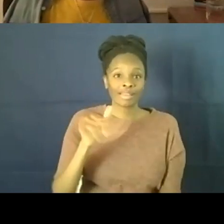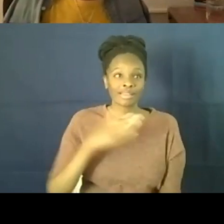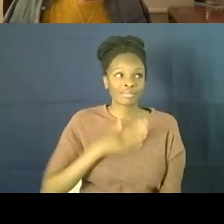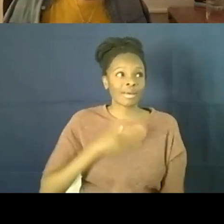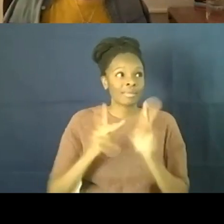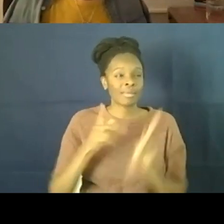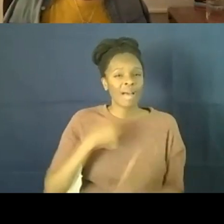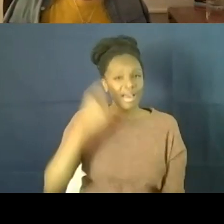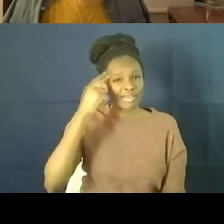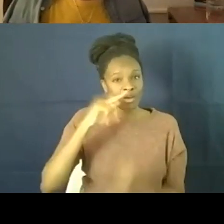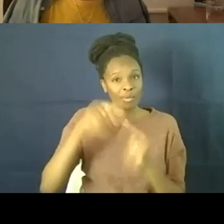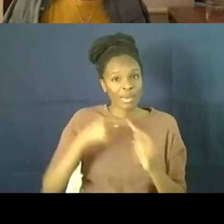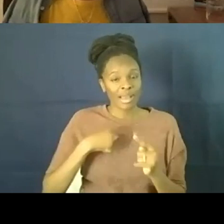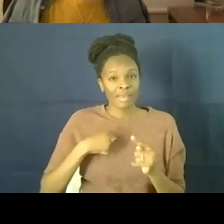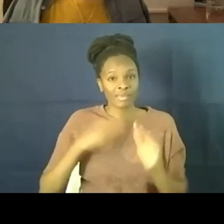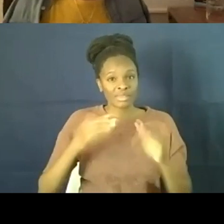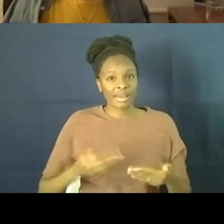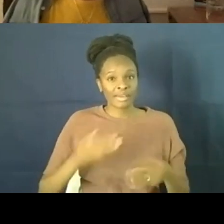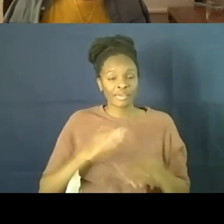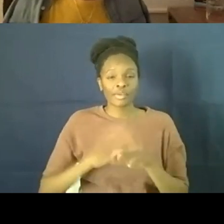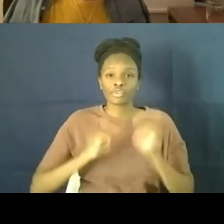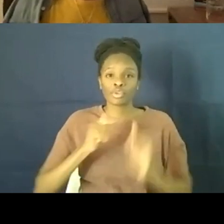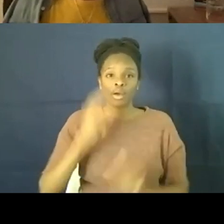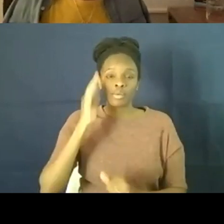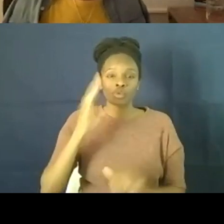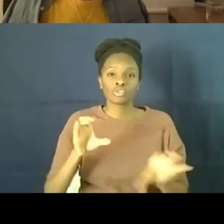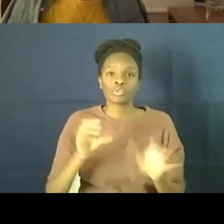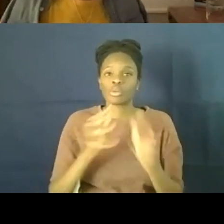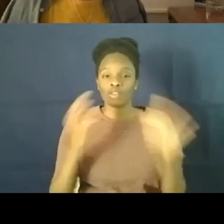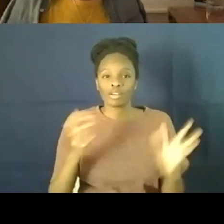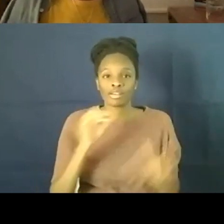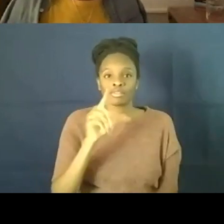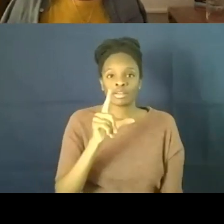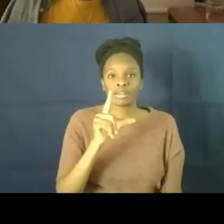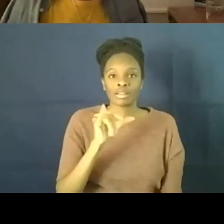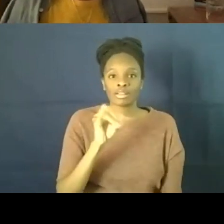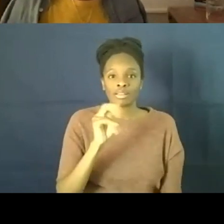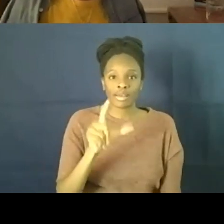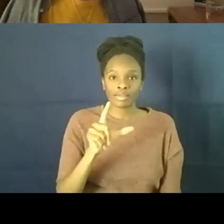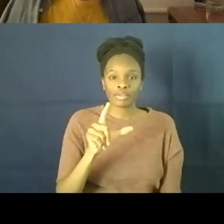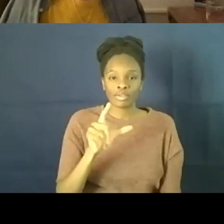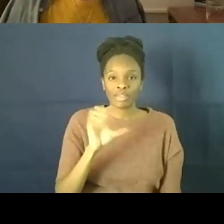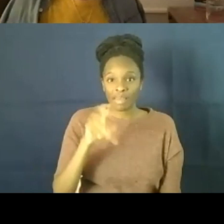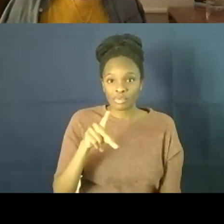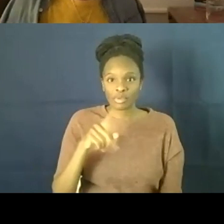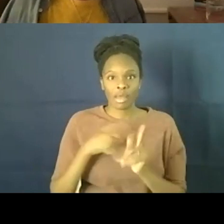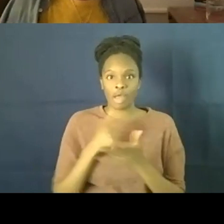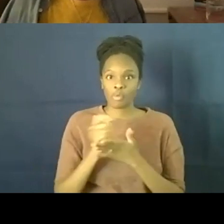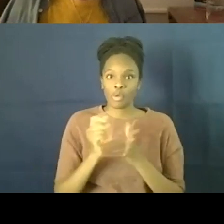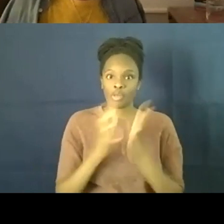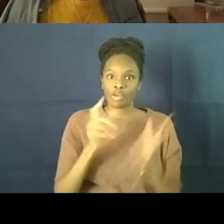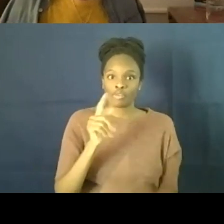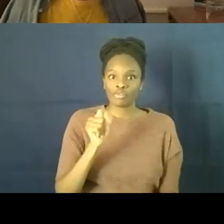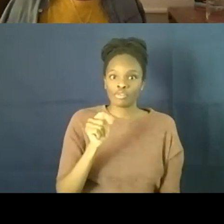hired on the show, I was going to be writing a bunch of Lionel episodes. And I ended up writing a lot of Troy episodes. And I realized, oh, shit,